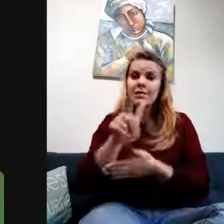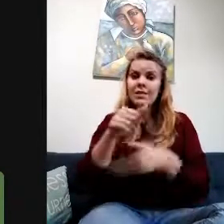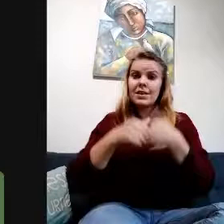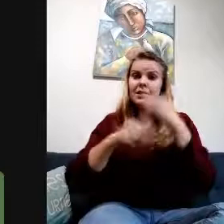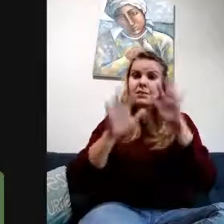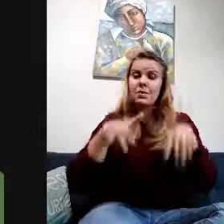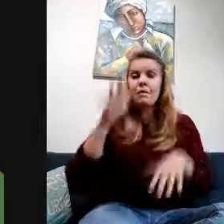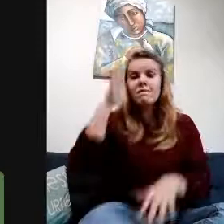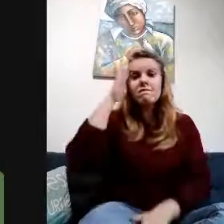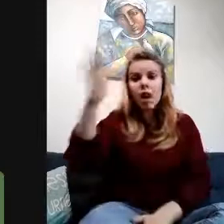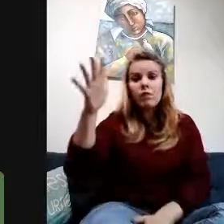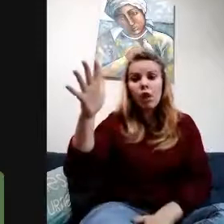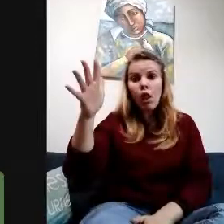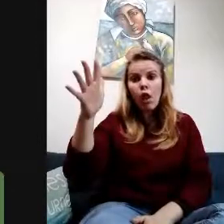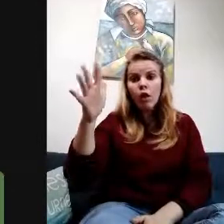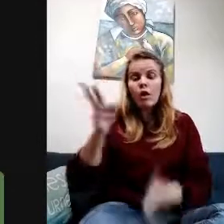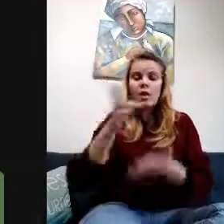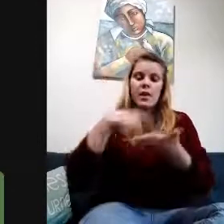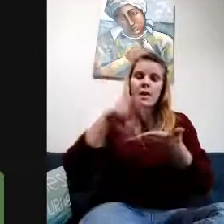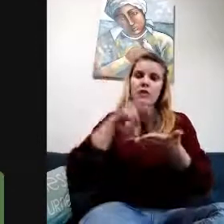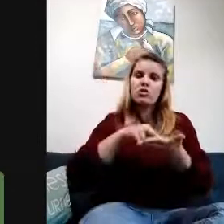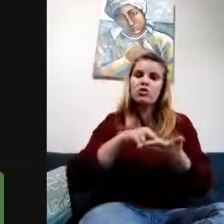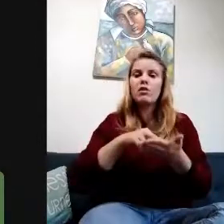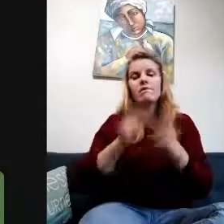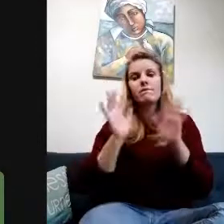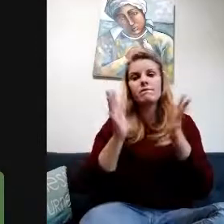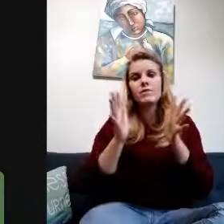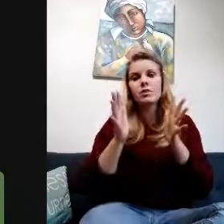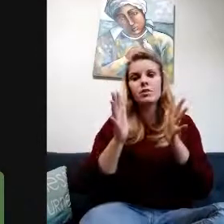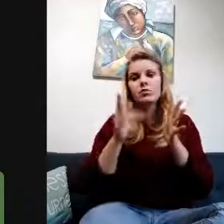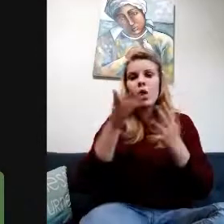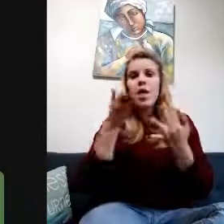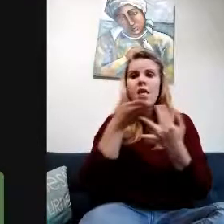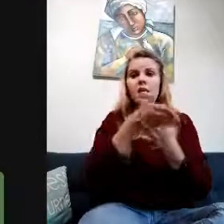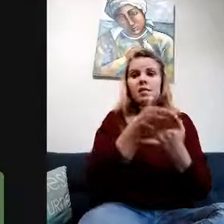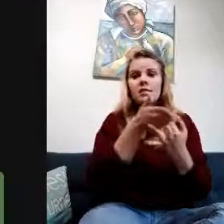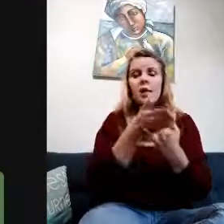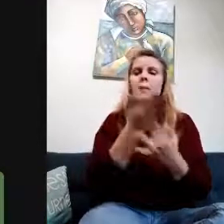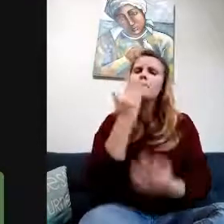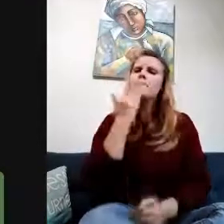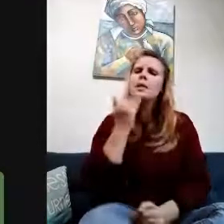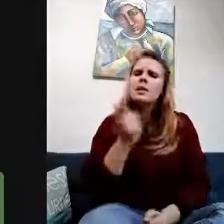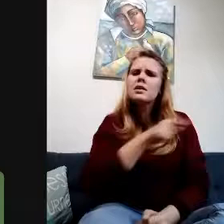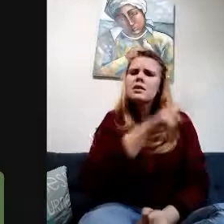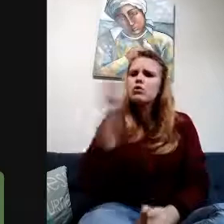So, I mean, if you haven't entered yet and you are considering it, please get those entries in